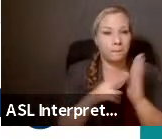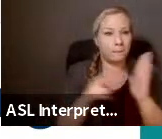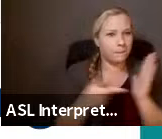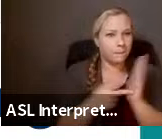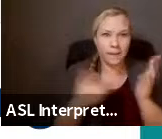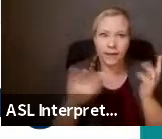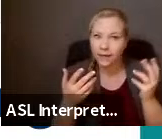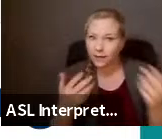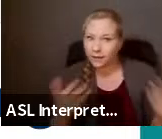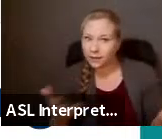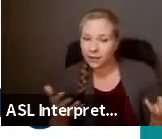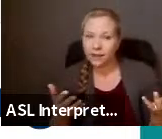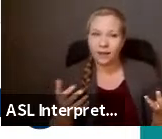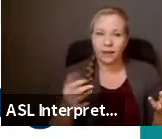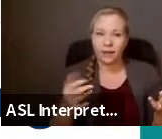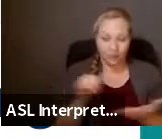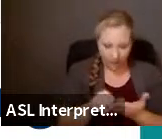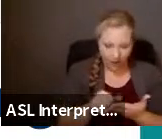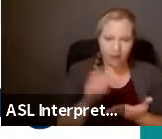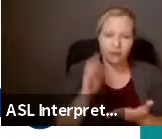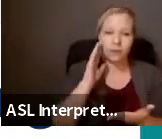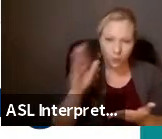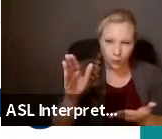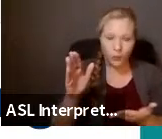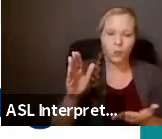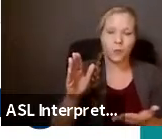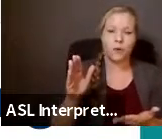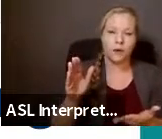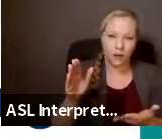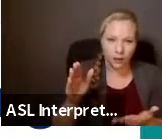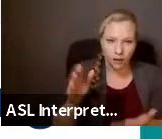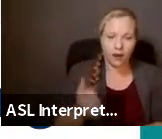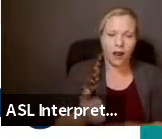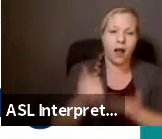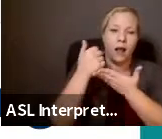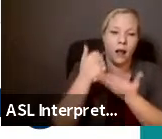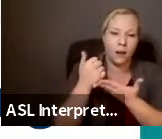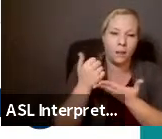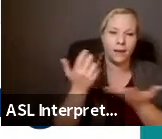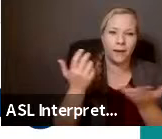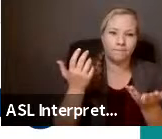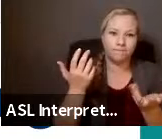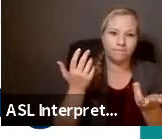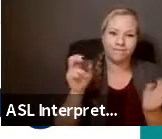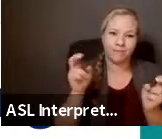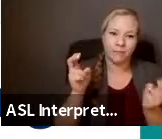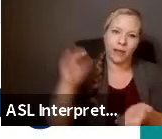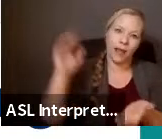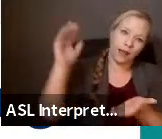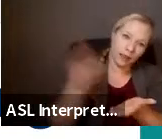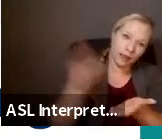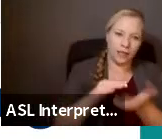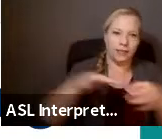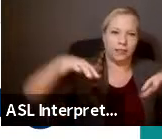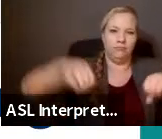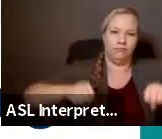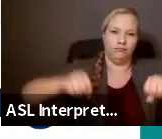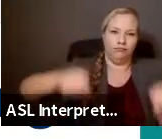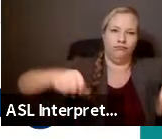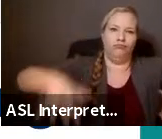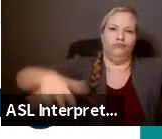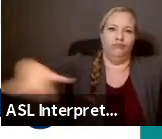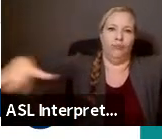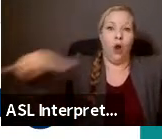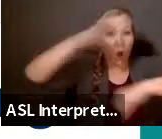is you know, a very minimal footprint on the island itself. Now, that said, what